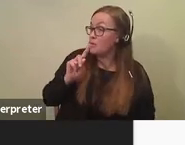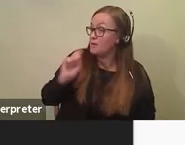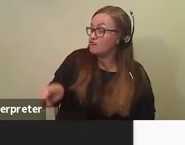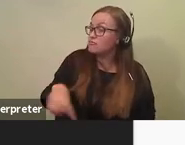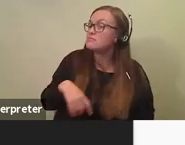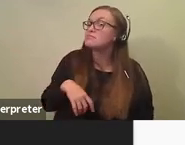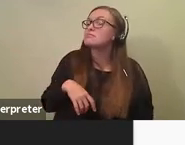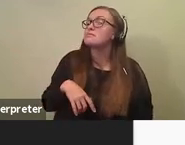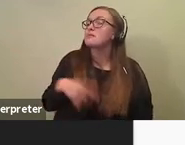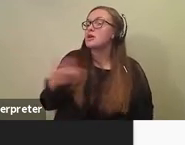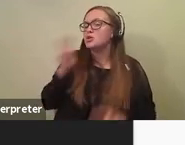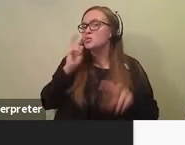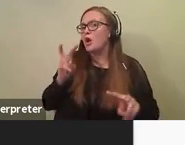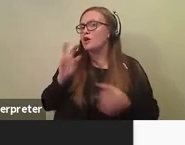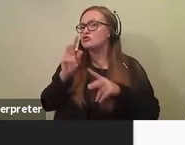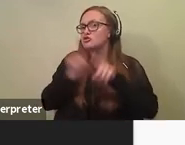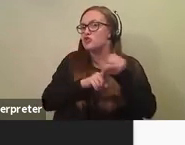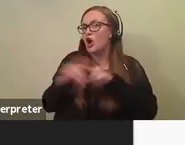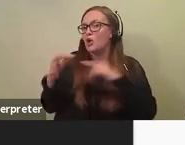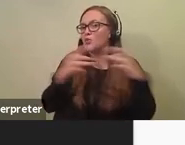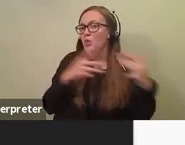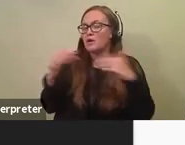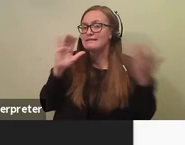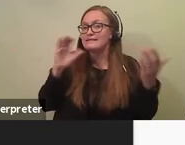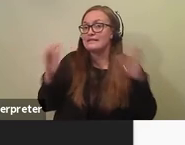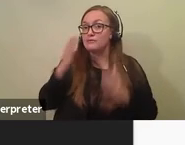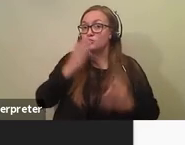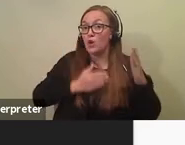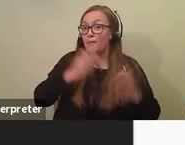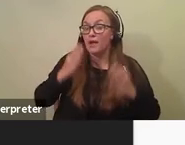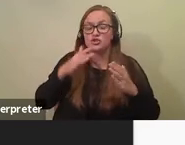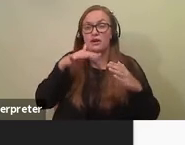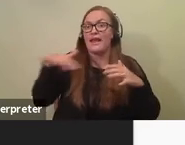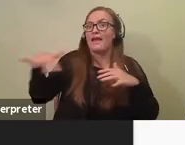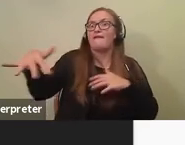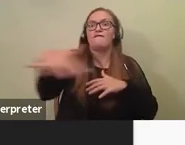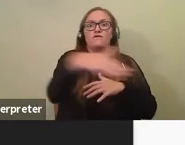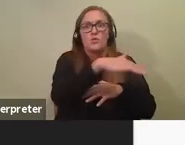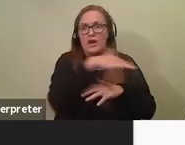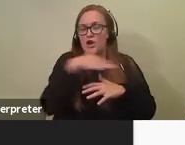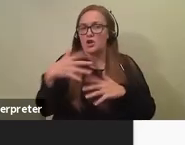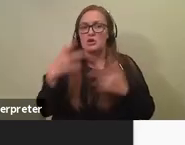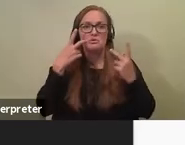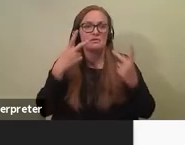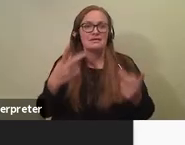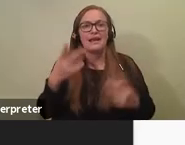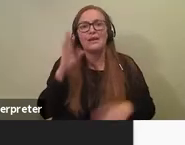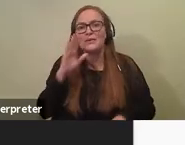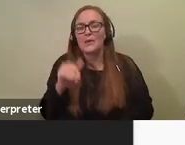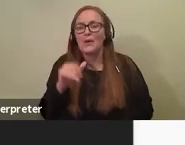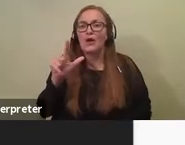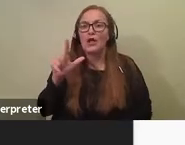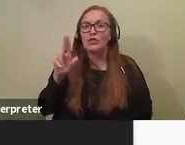when you look at Star Wars, it seems like robots are everywhere and they're commonplace. You know, you see Luke's family of farmers being able to